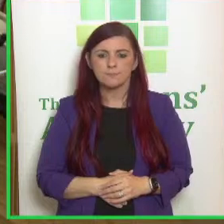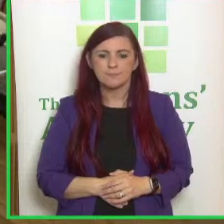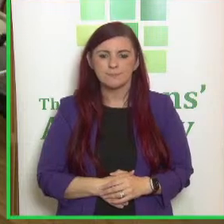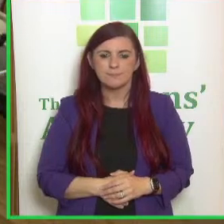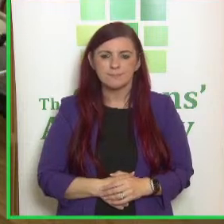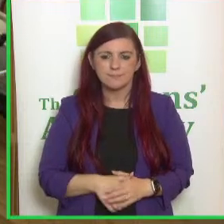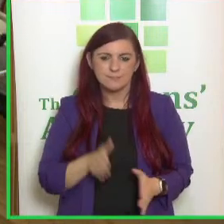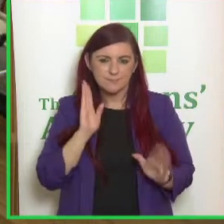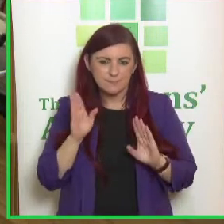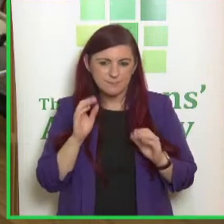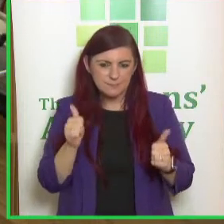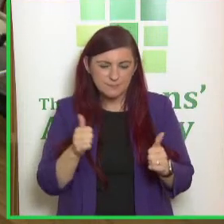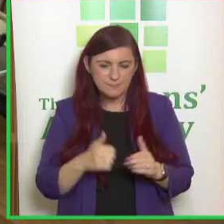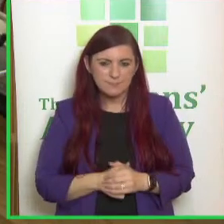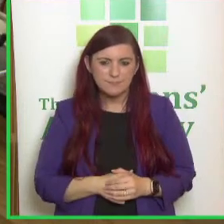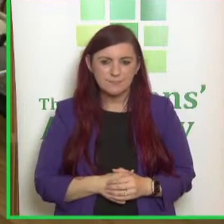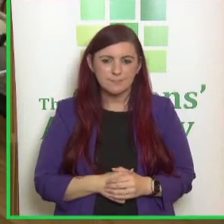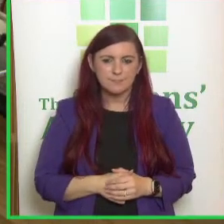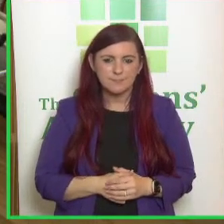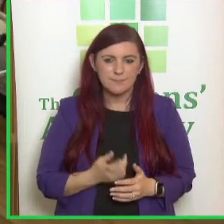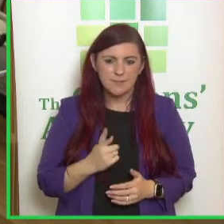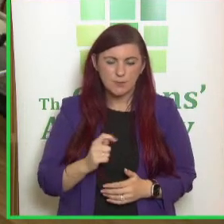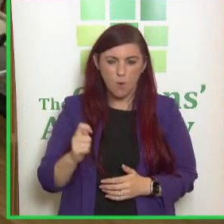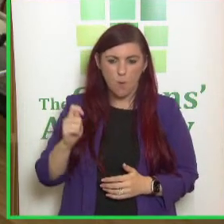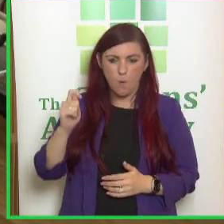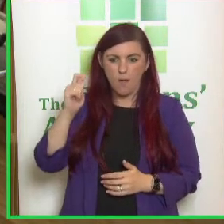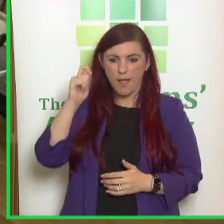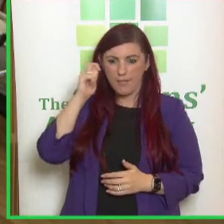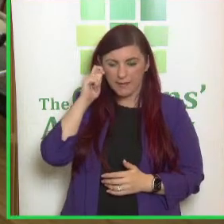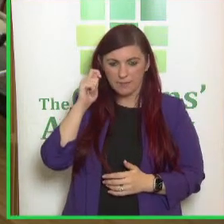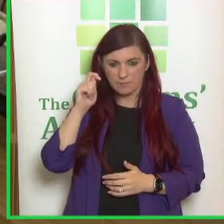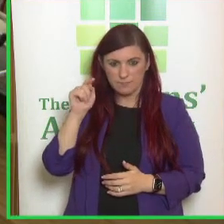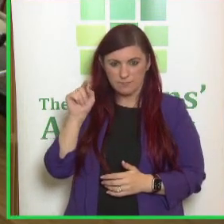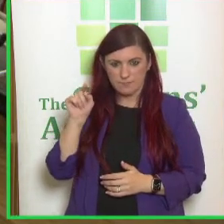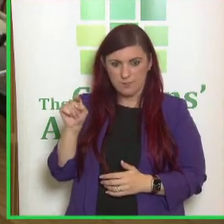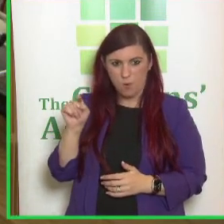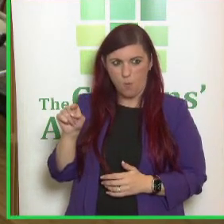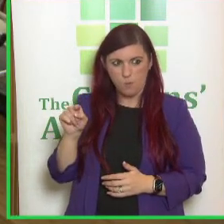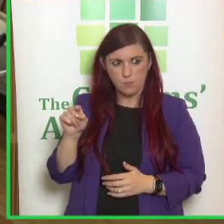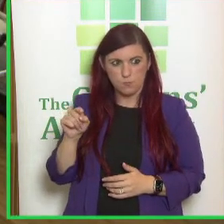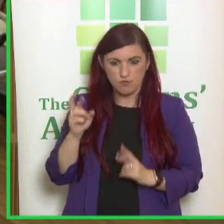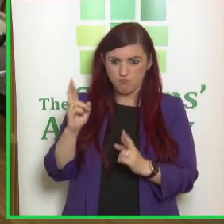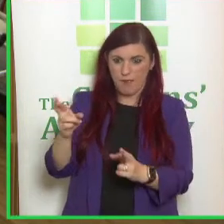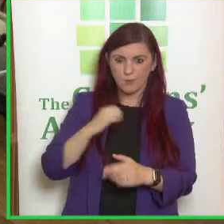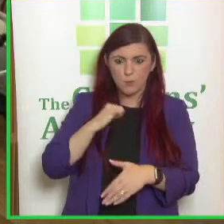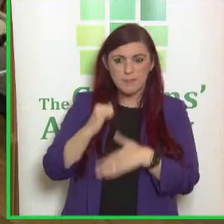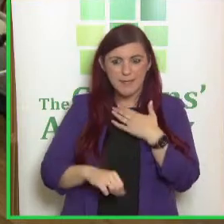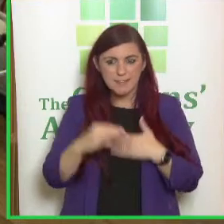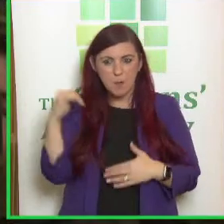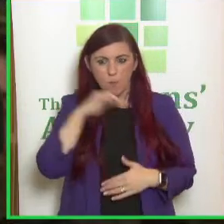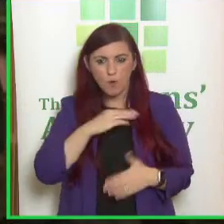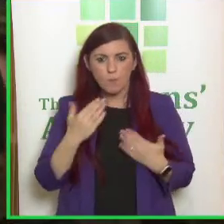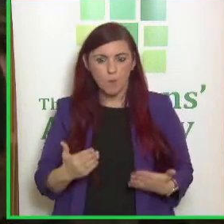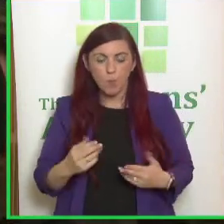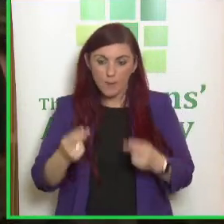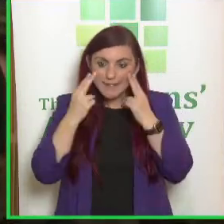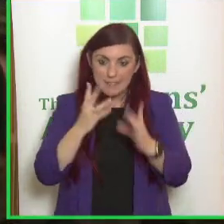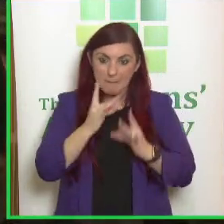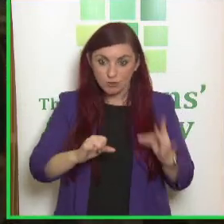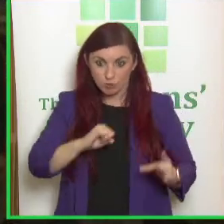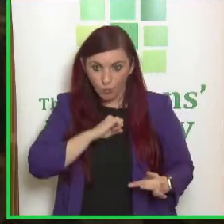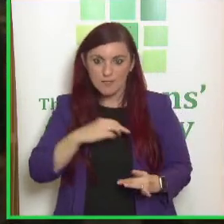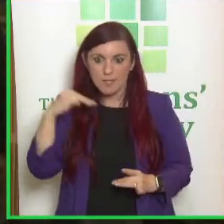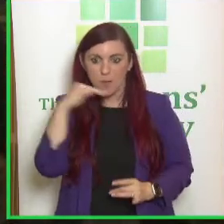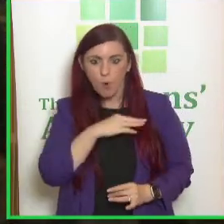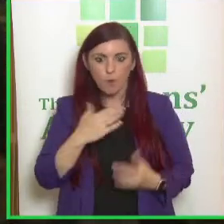Paul. I think Aileen said it there. I think today could be a seminal moment, and I think we have to make it a seminal moment. I think